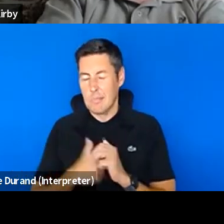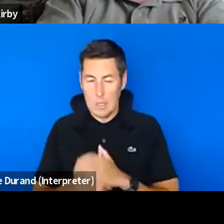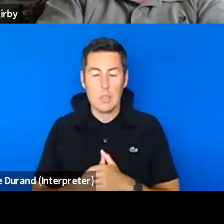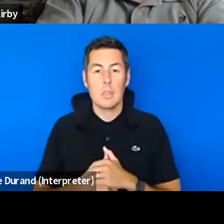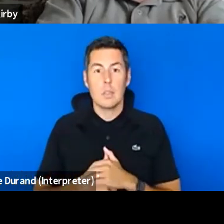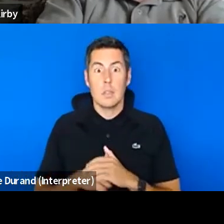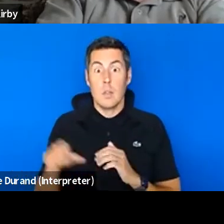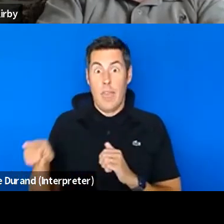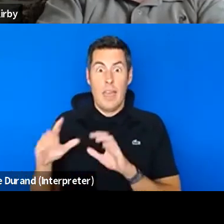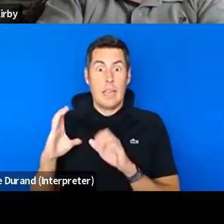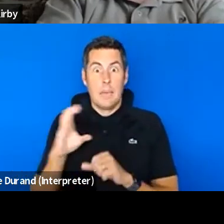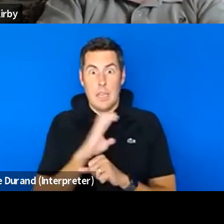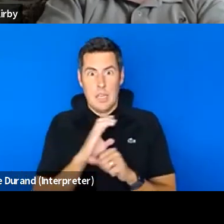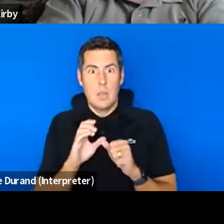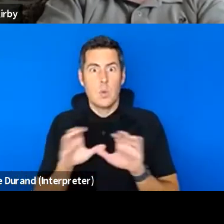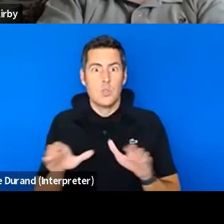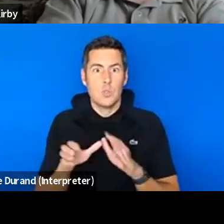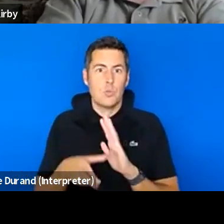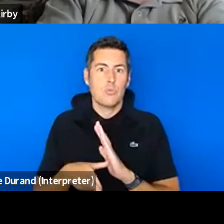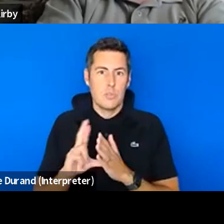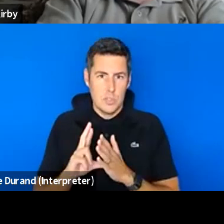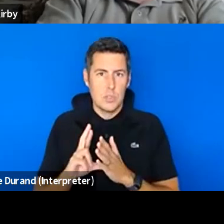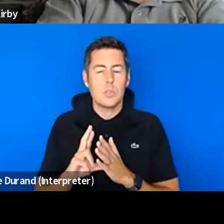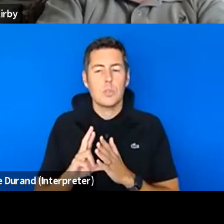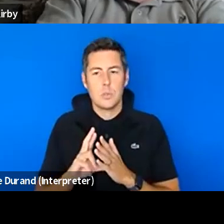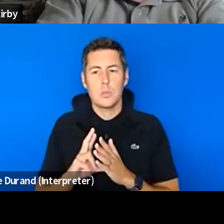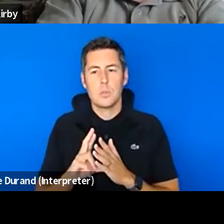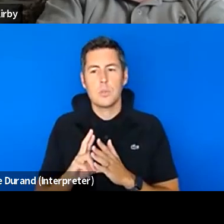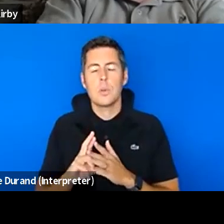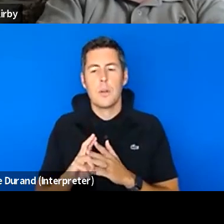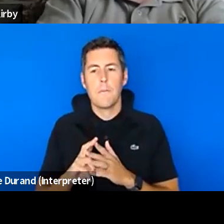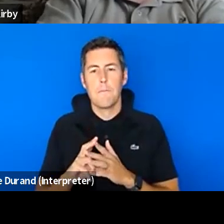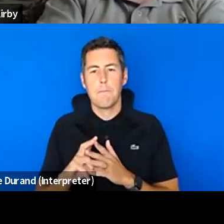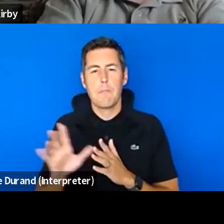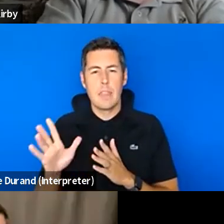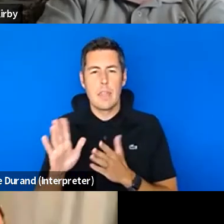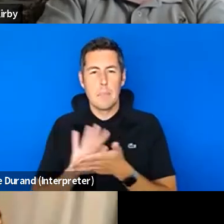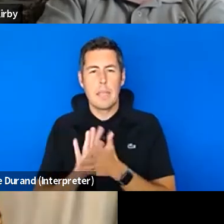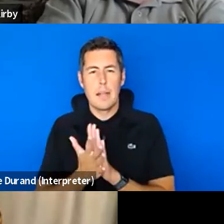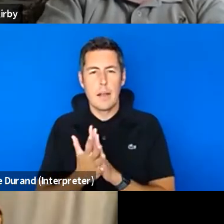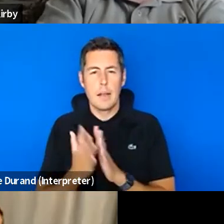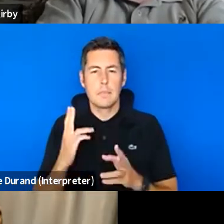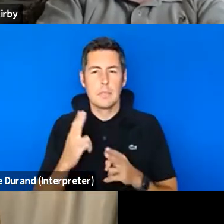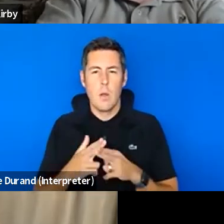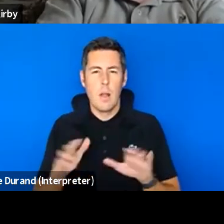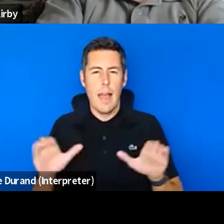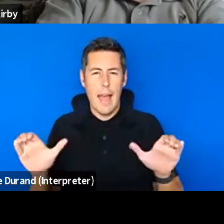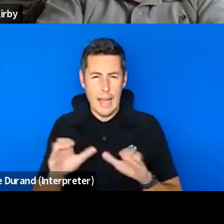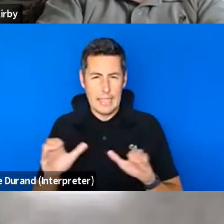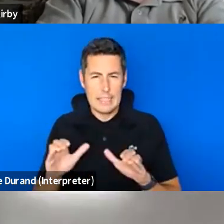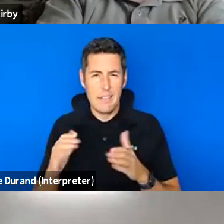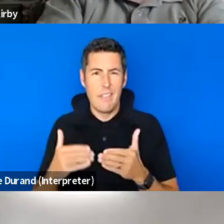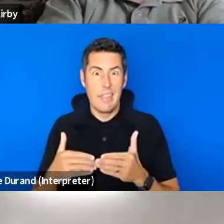kind of thing. And then typically it gets active the following